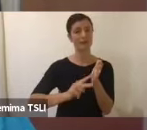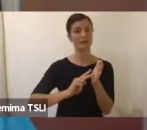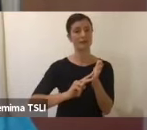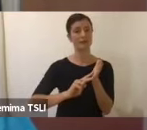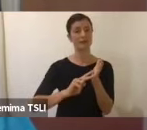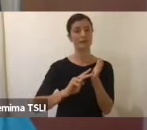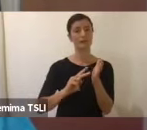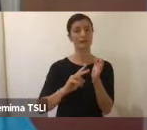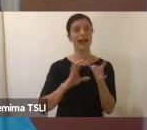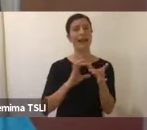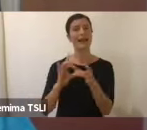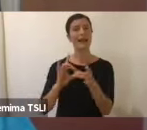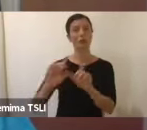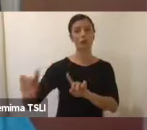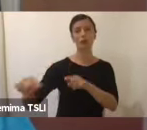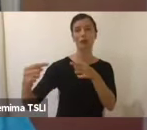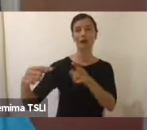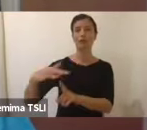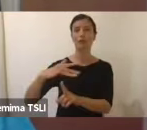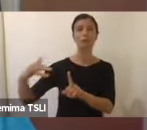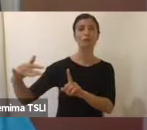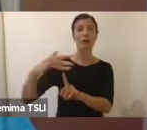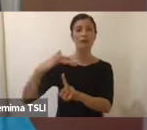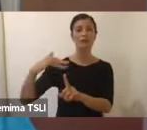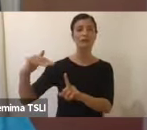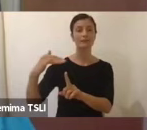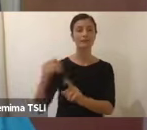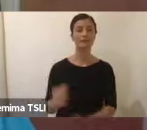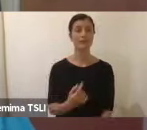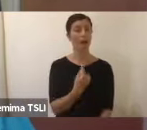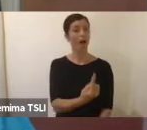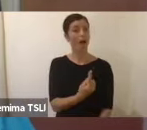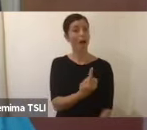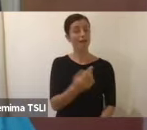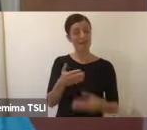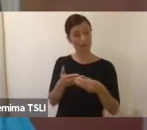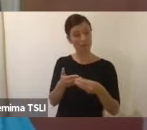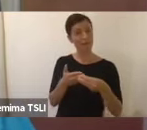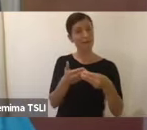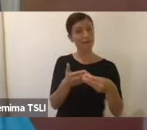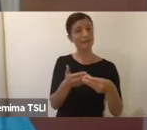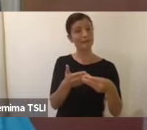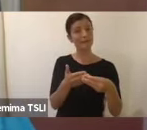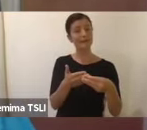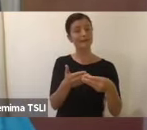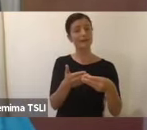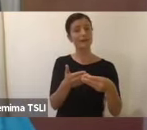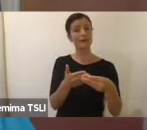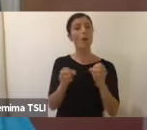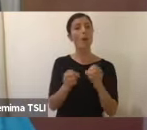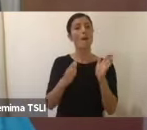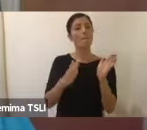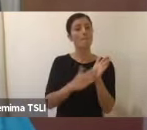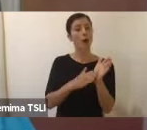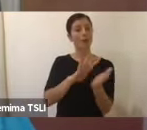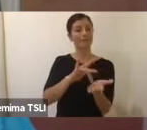she currently leads a service on behalf of the Birmingham Buddhist center offering mental health support for carers a